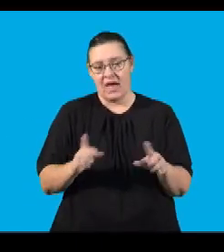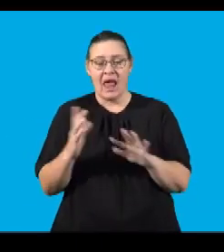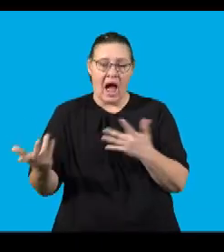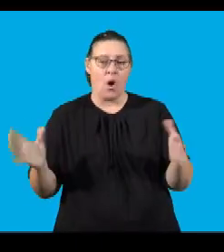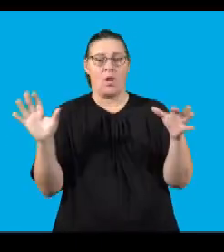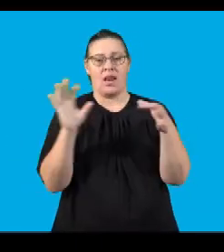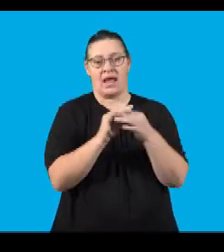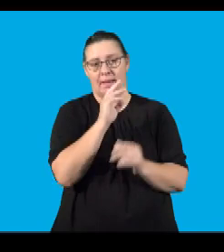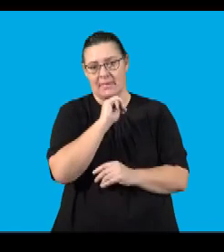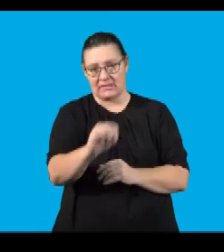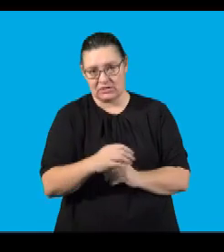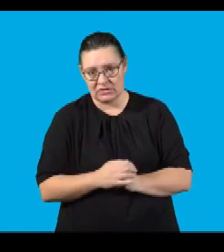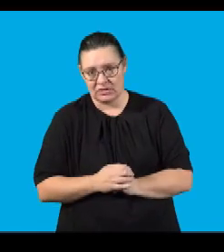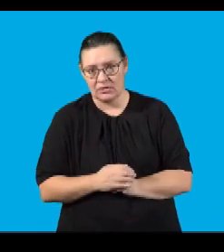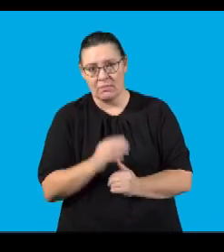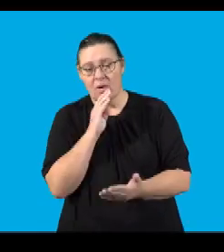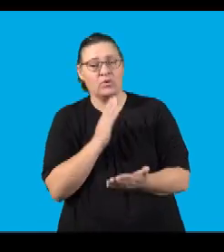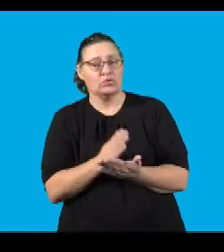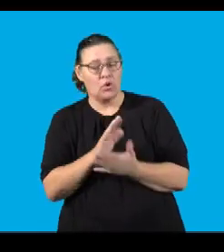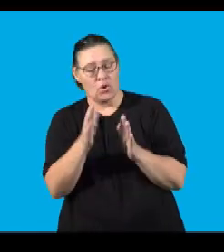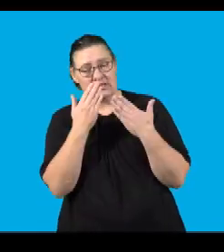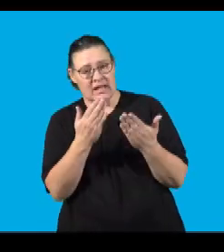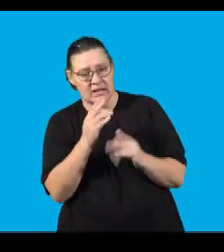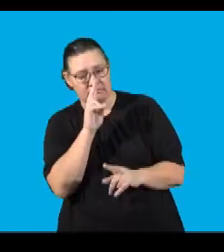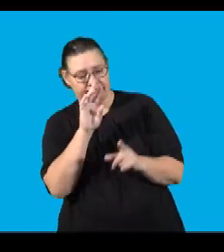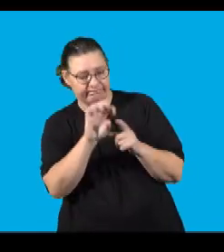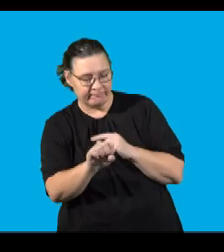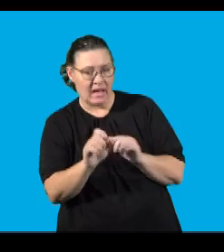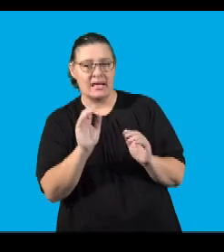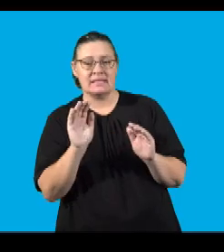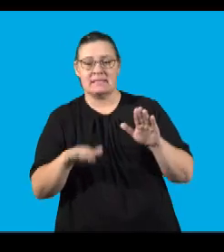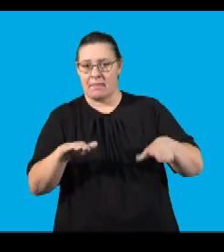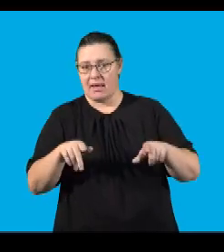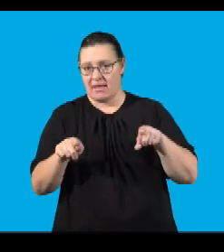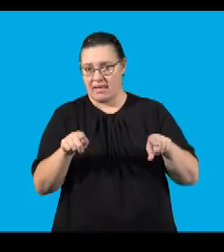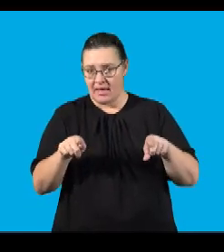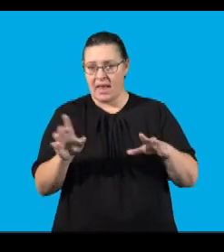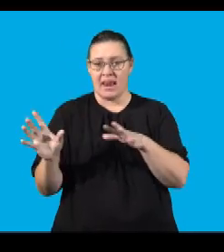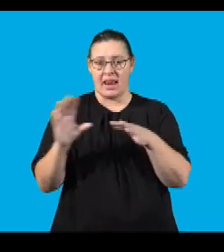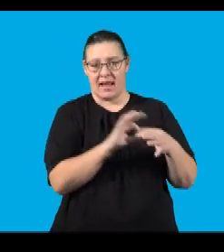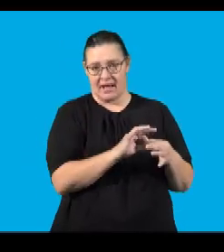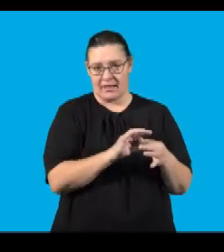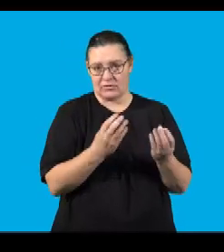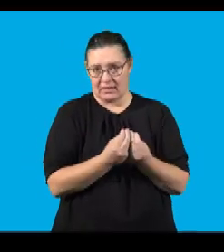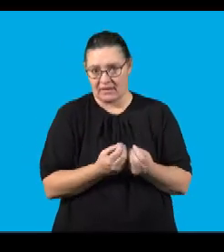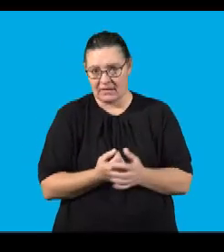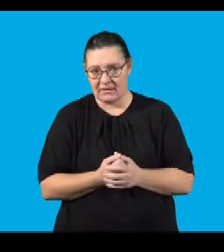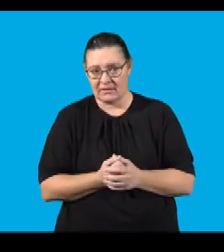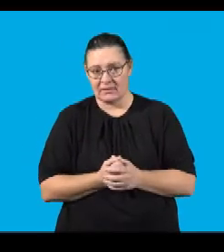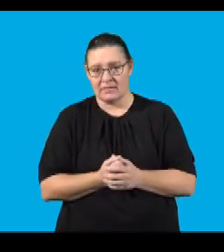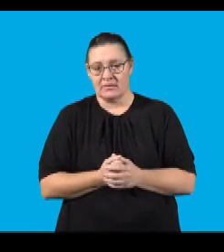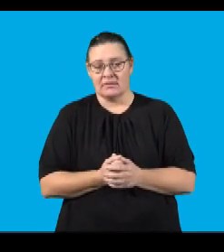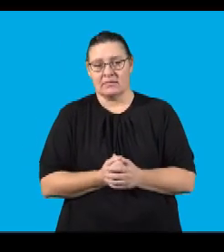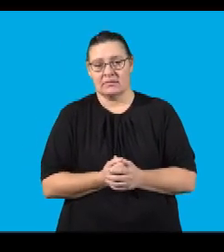and how they link to the message. So make sure you study, you find the similarities, and you link the two